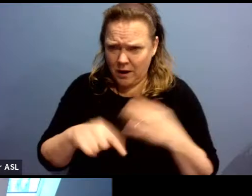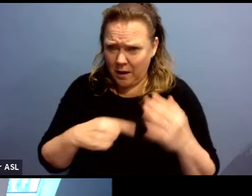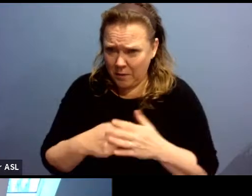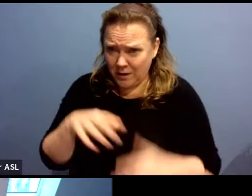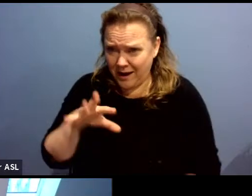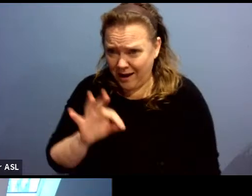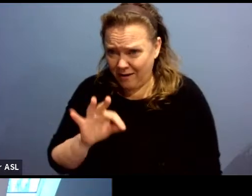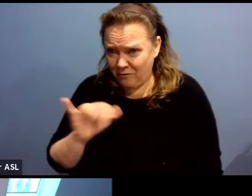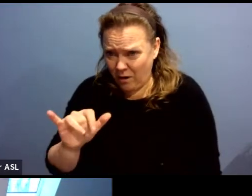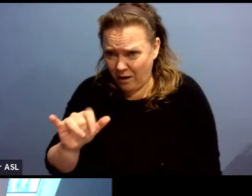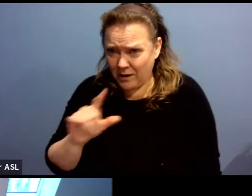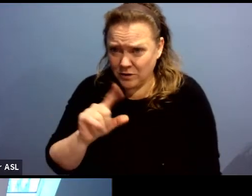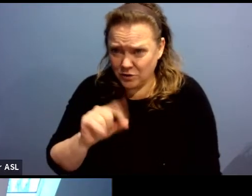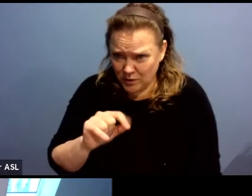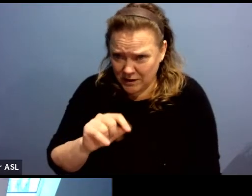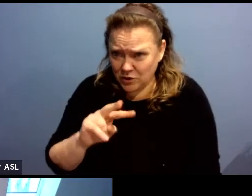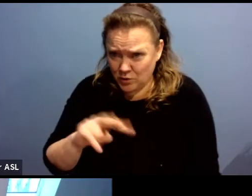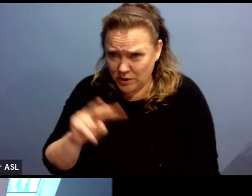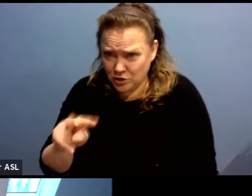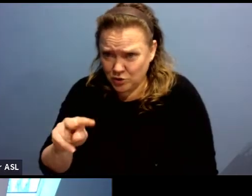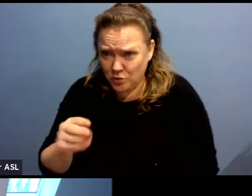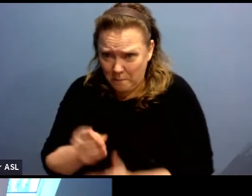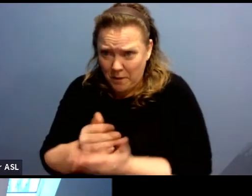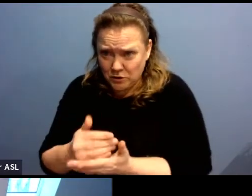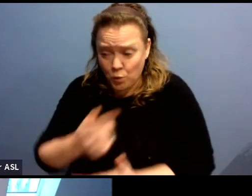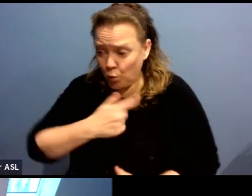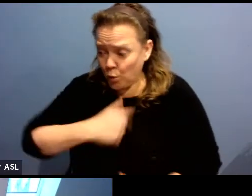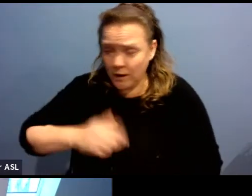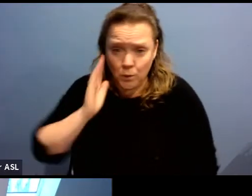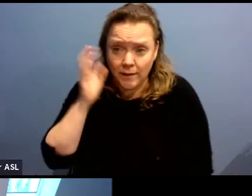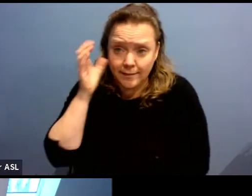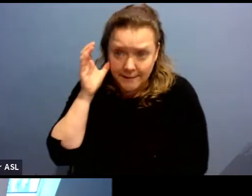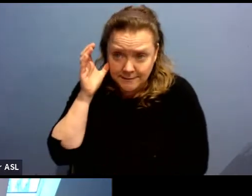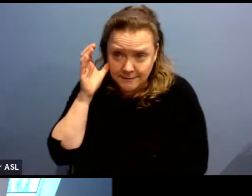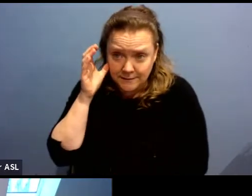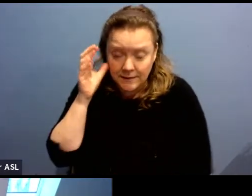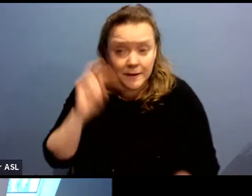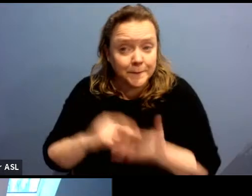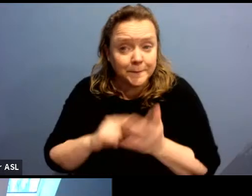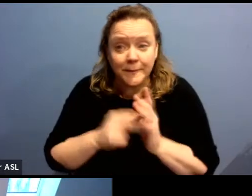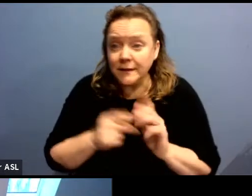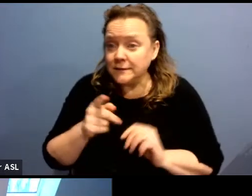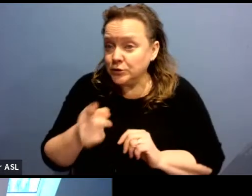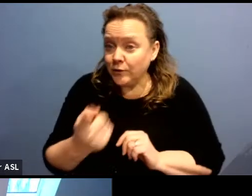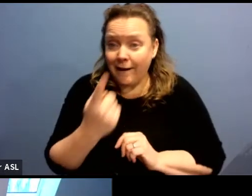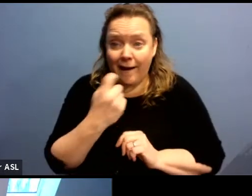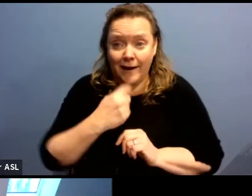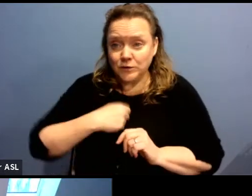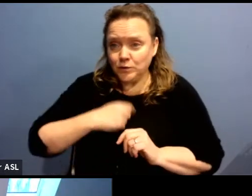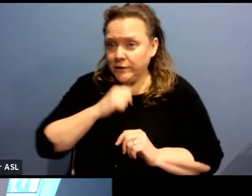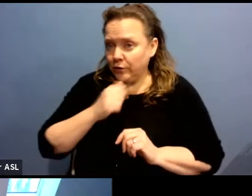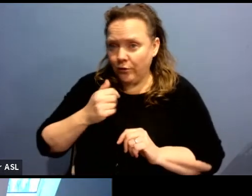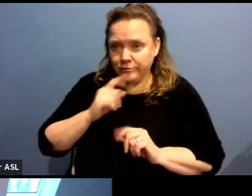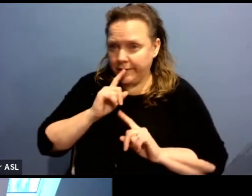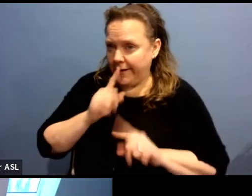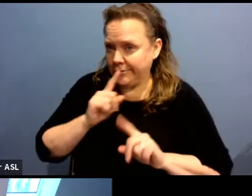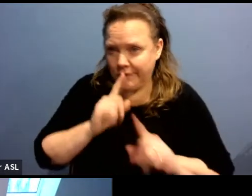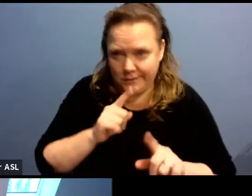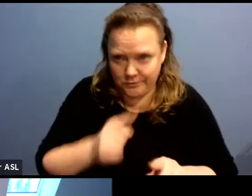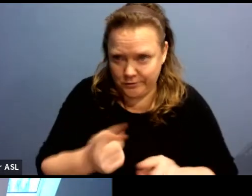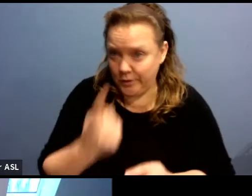budget, but we are here to listen. We will not be able to answer questions during your